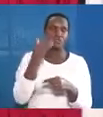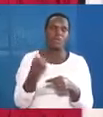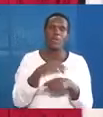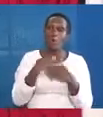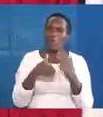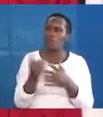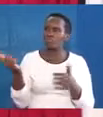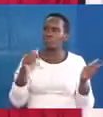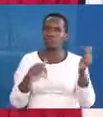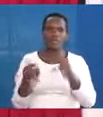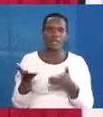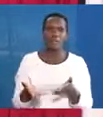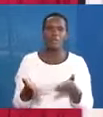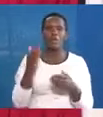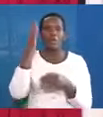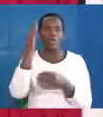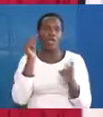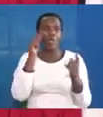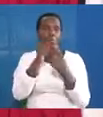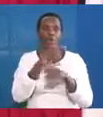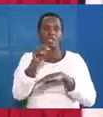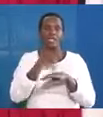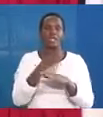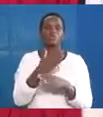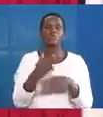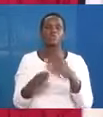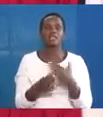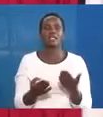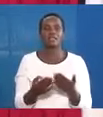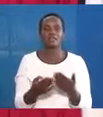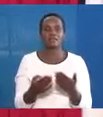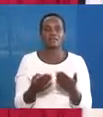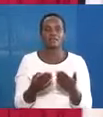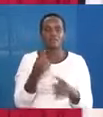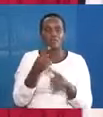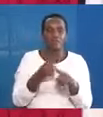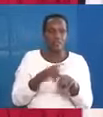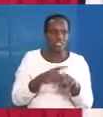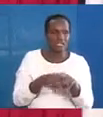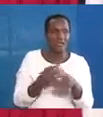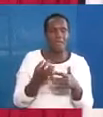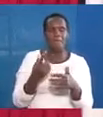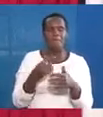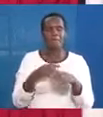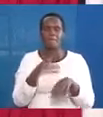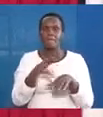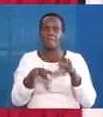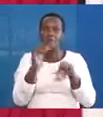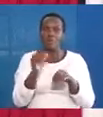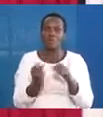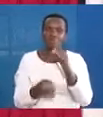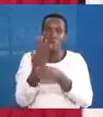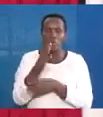nation building was on the lips of our founding fathers and the leaders then of a young